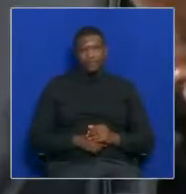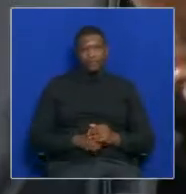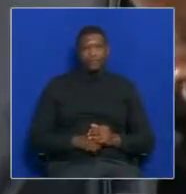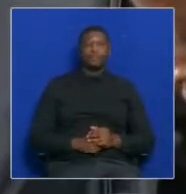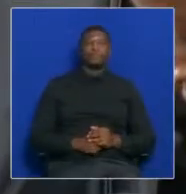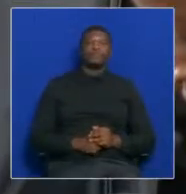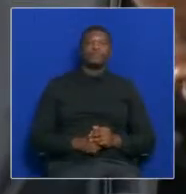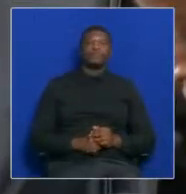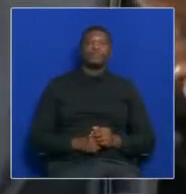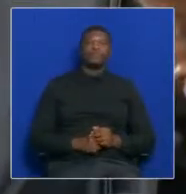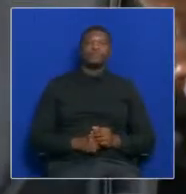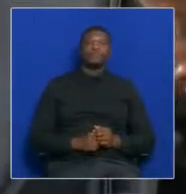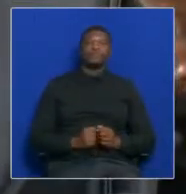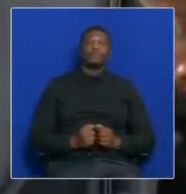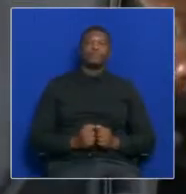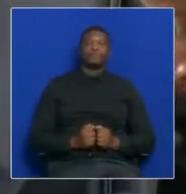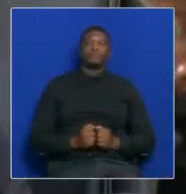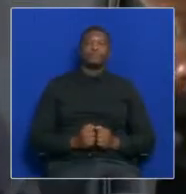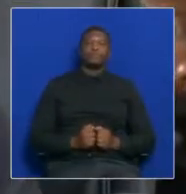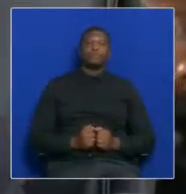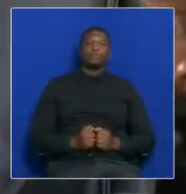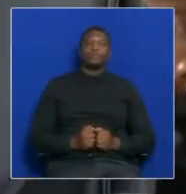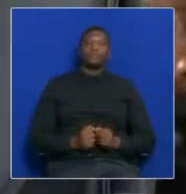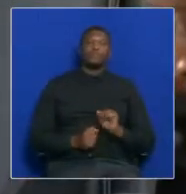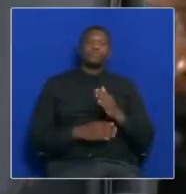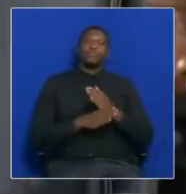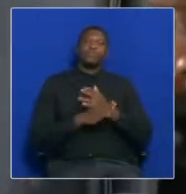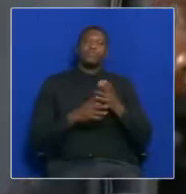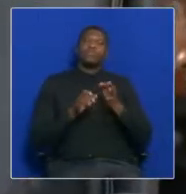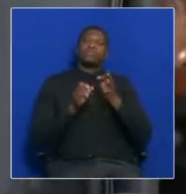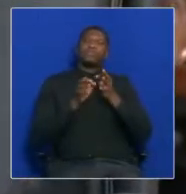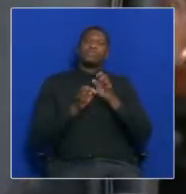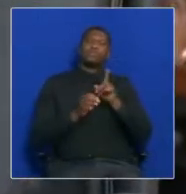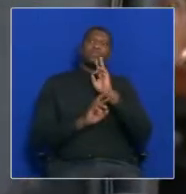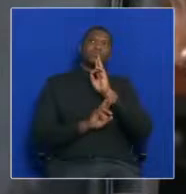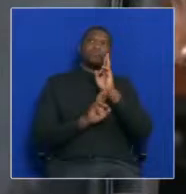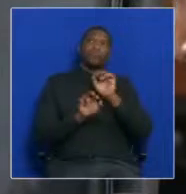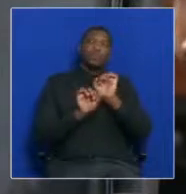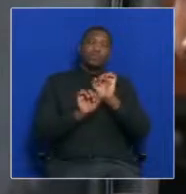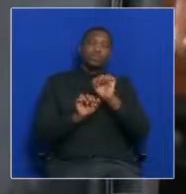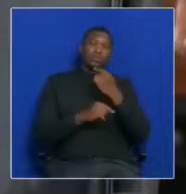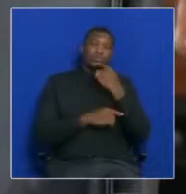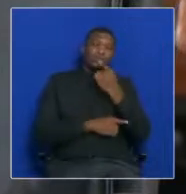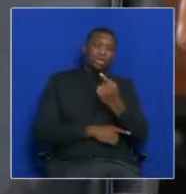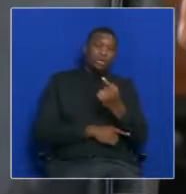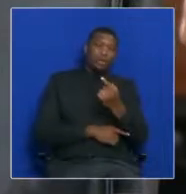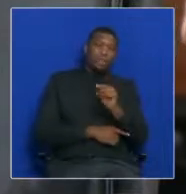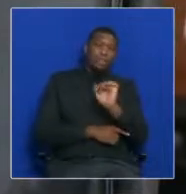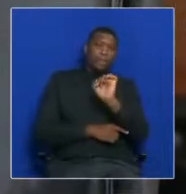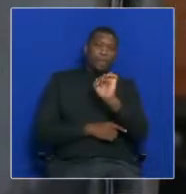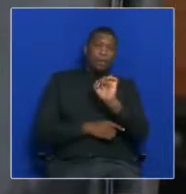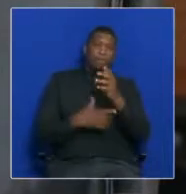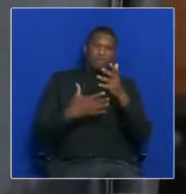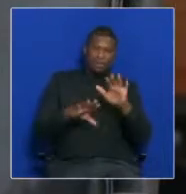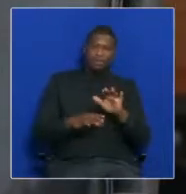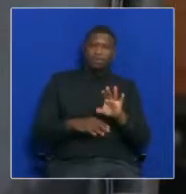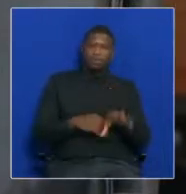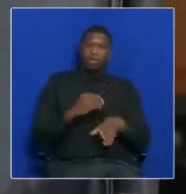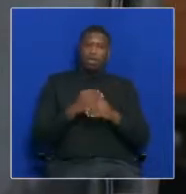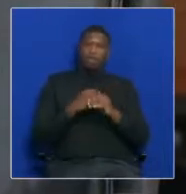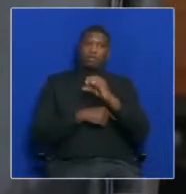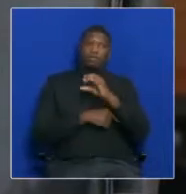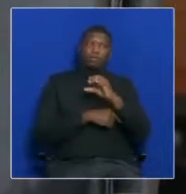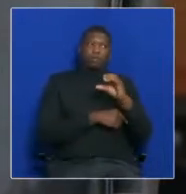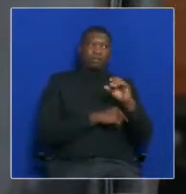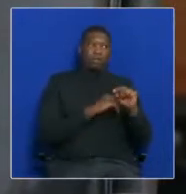that. You mentioned in your response that you were copied. In some of those